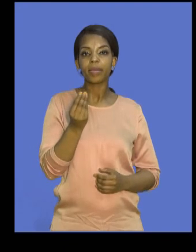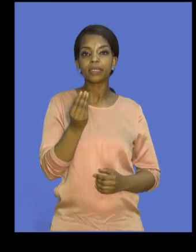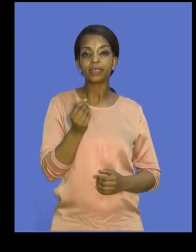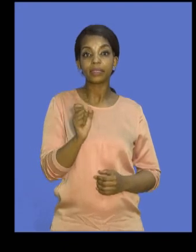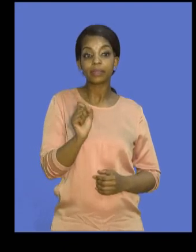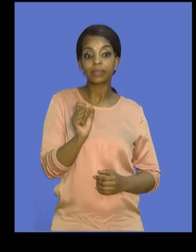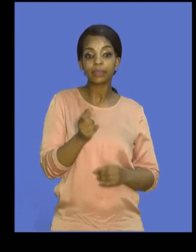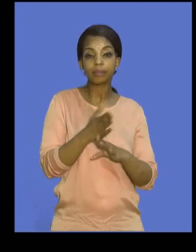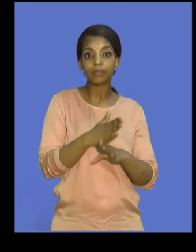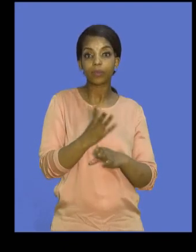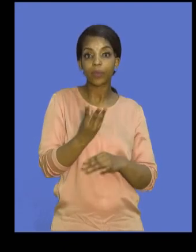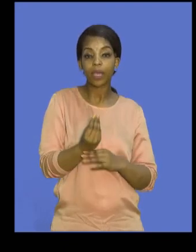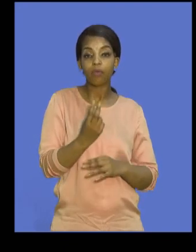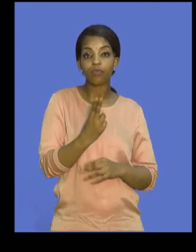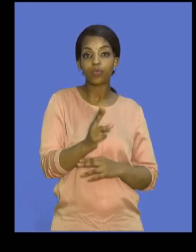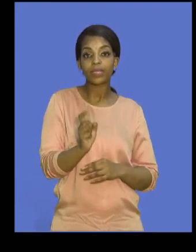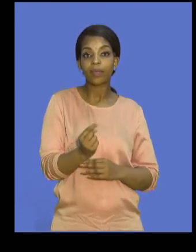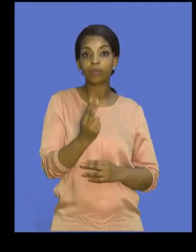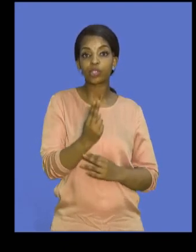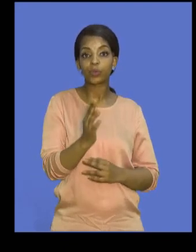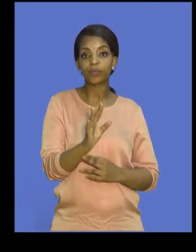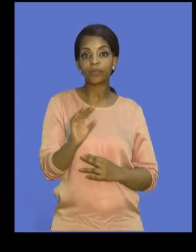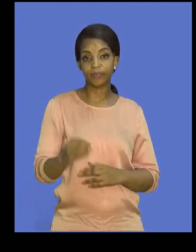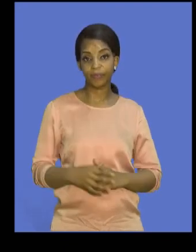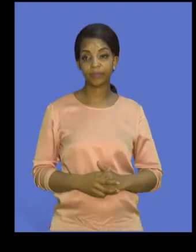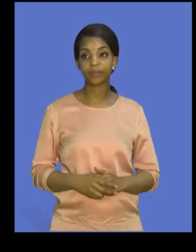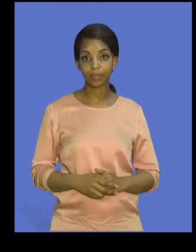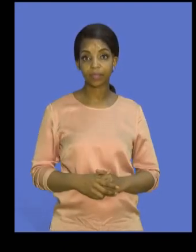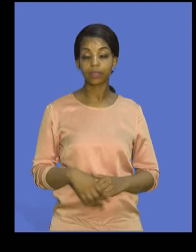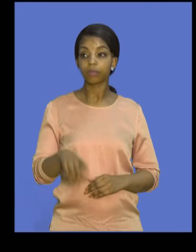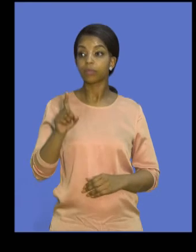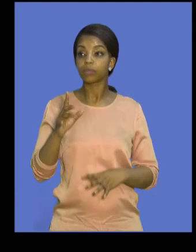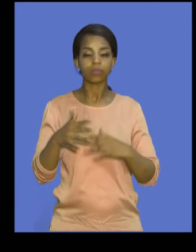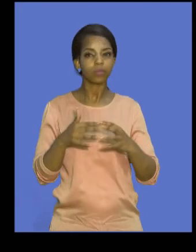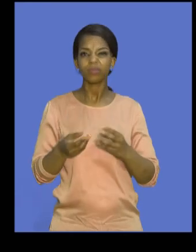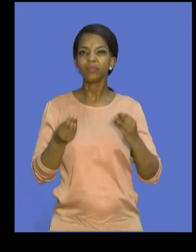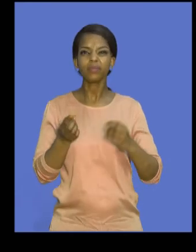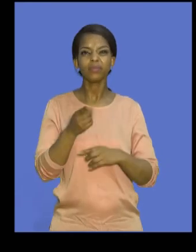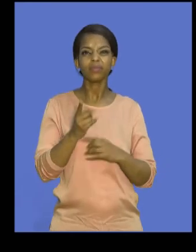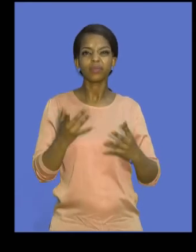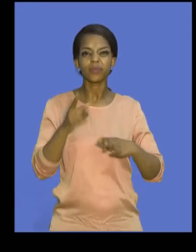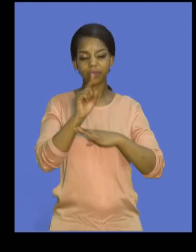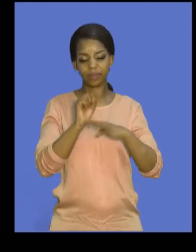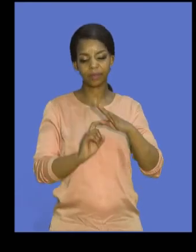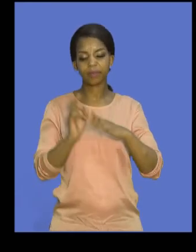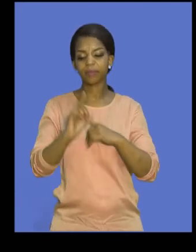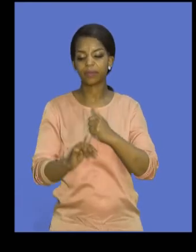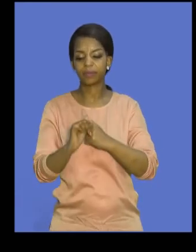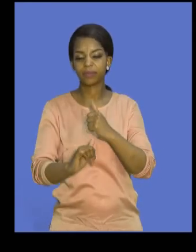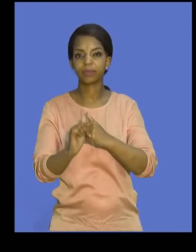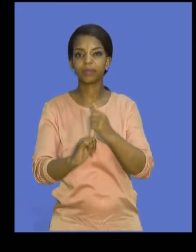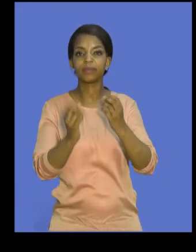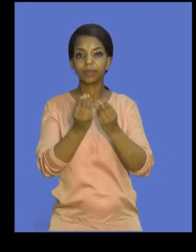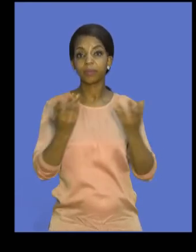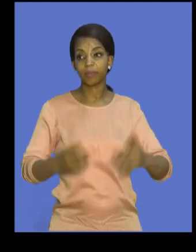2,250. And then whatever we get there, we're going to divide it by the number of months that the person needs to pay. And that will give us